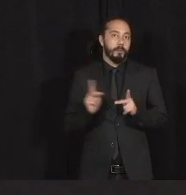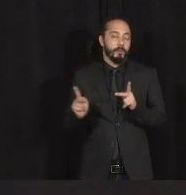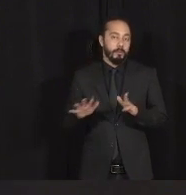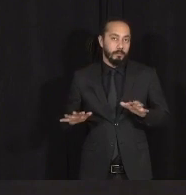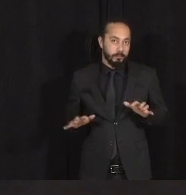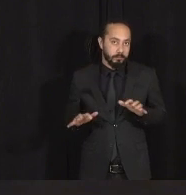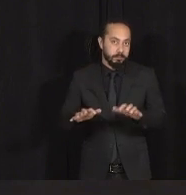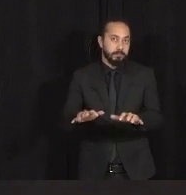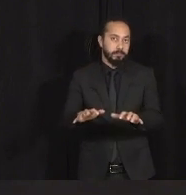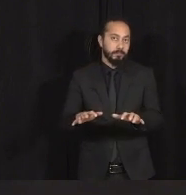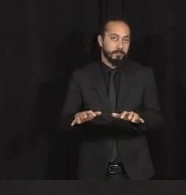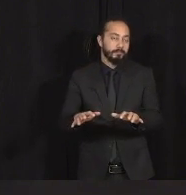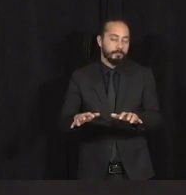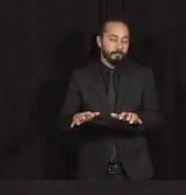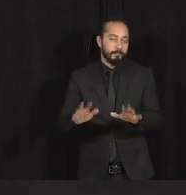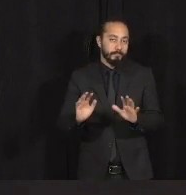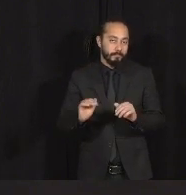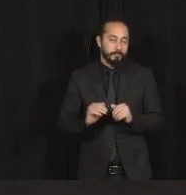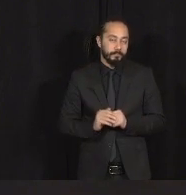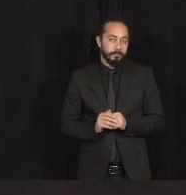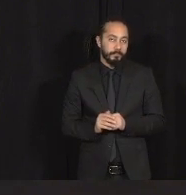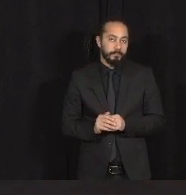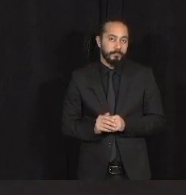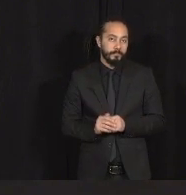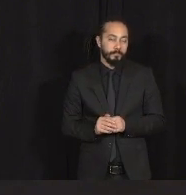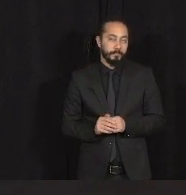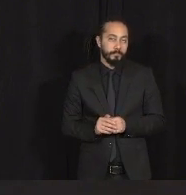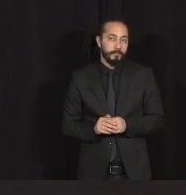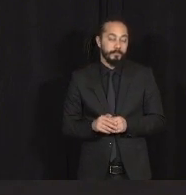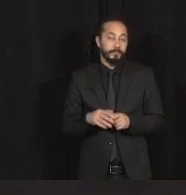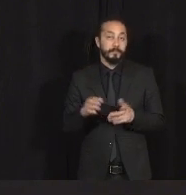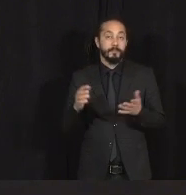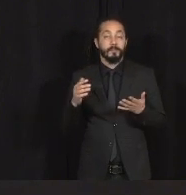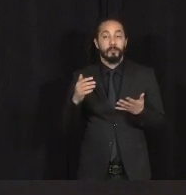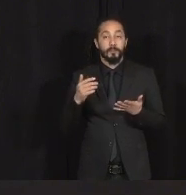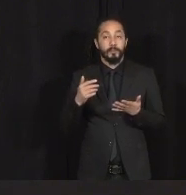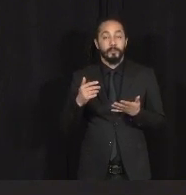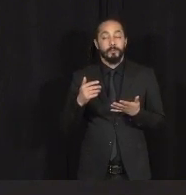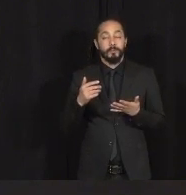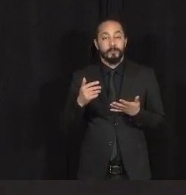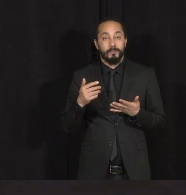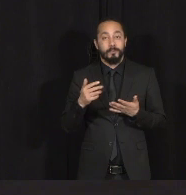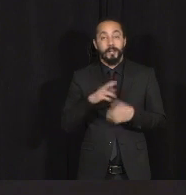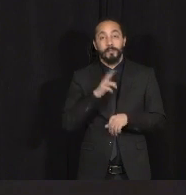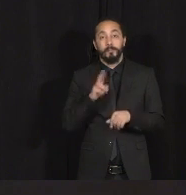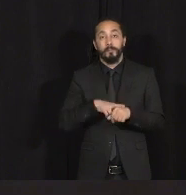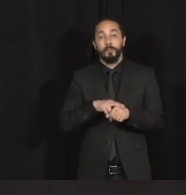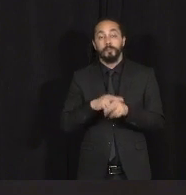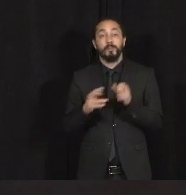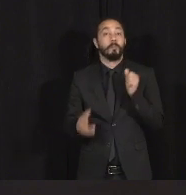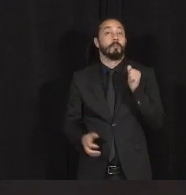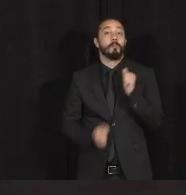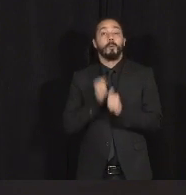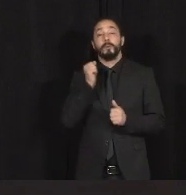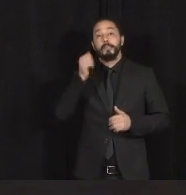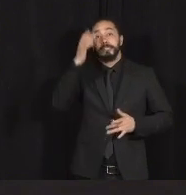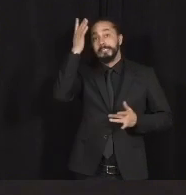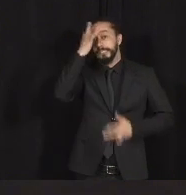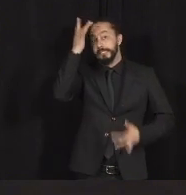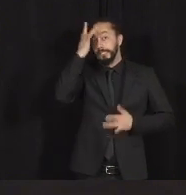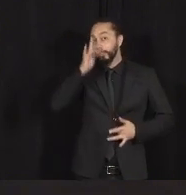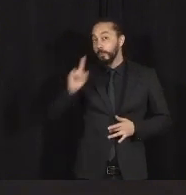therefore, that the largest number of cases we have and the largest